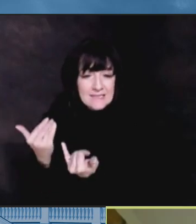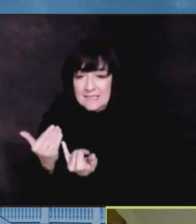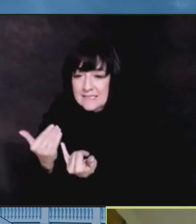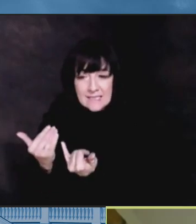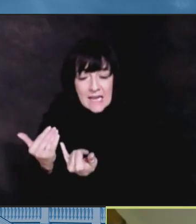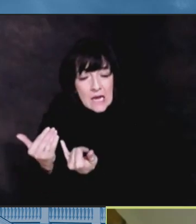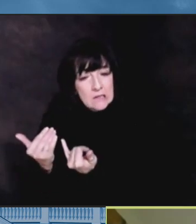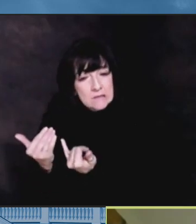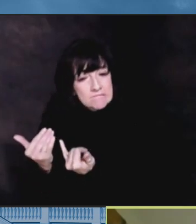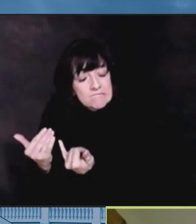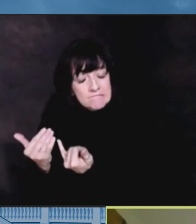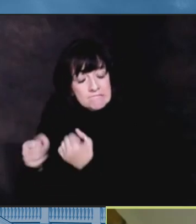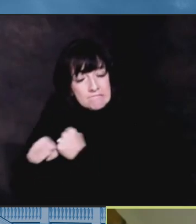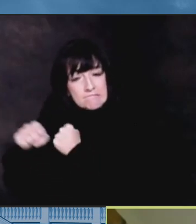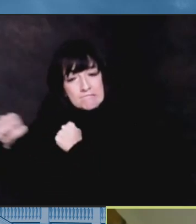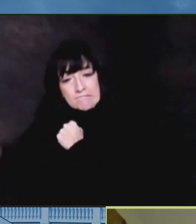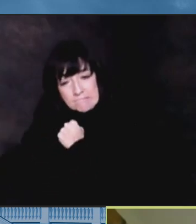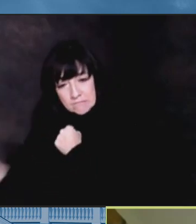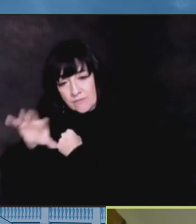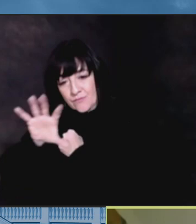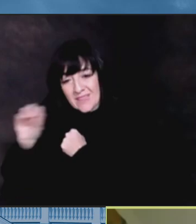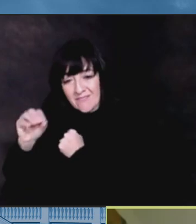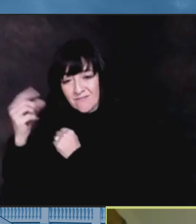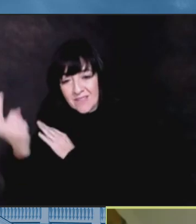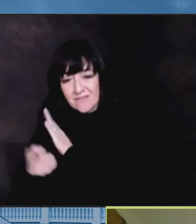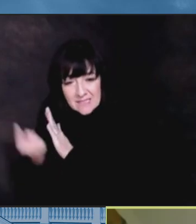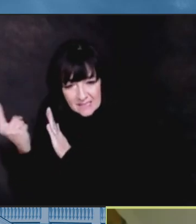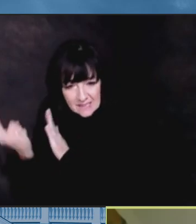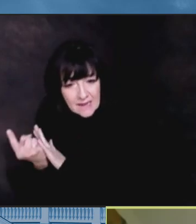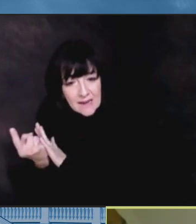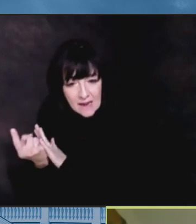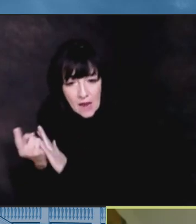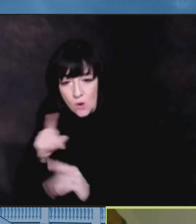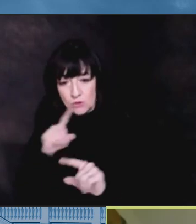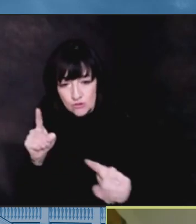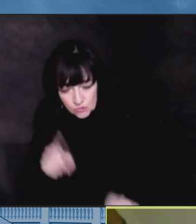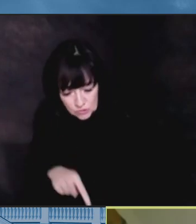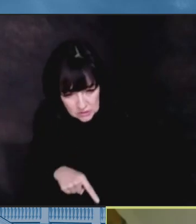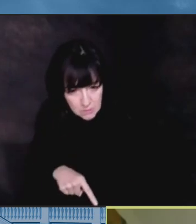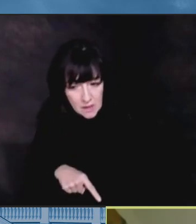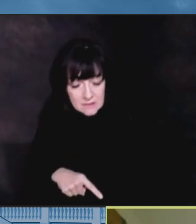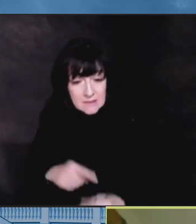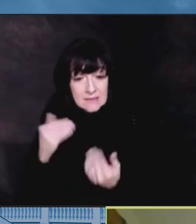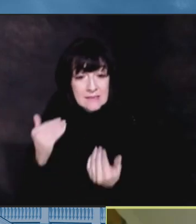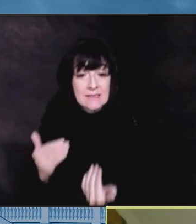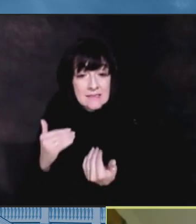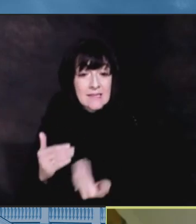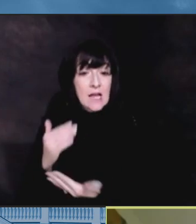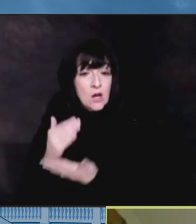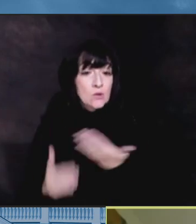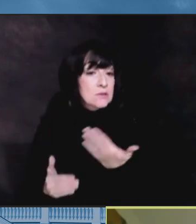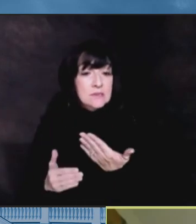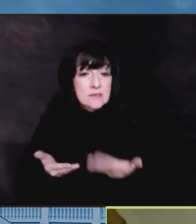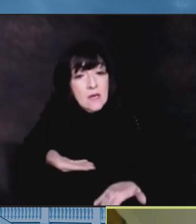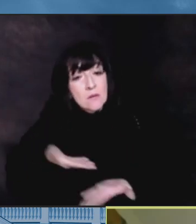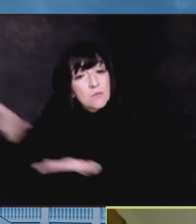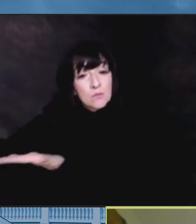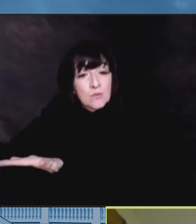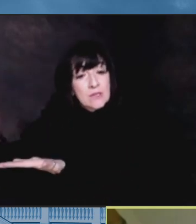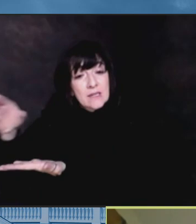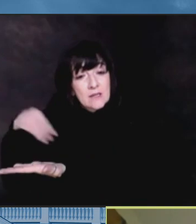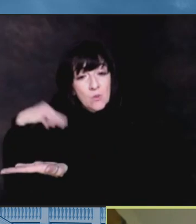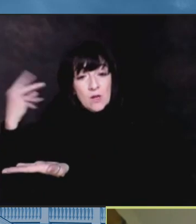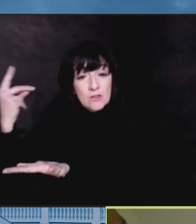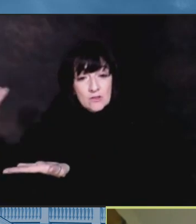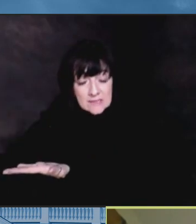faster. We have a courier service that's getting a lot of them down to DC the same day. Others are still being UPS